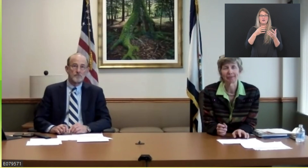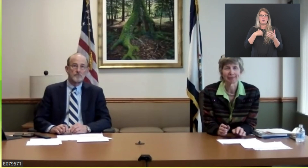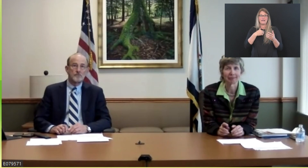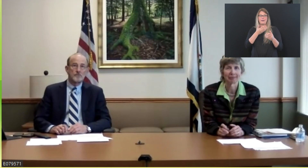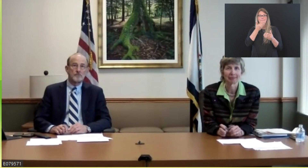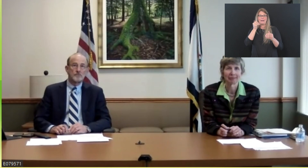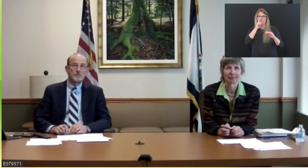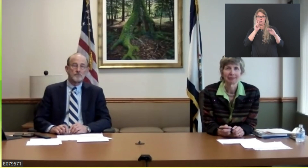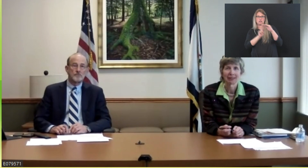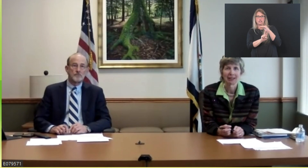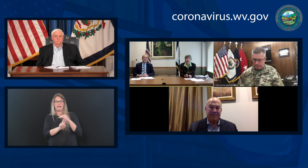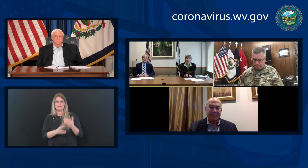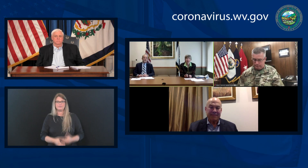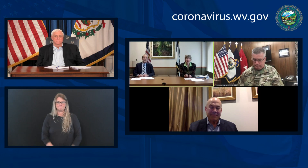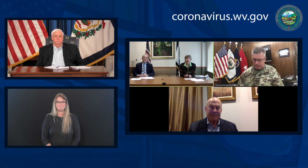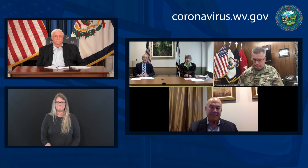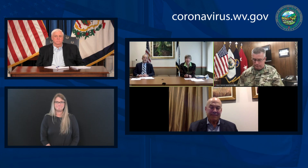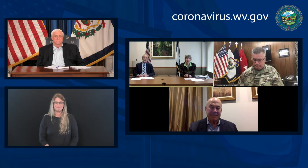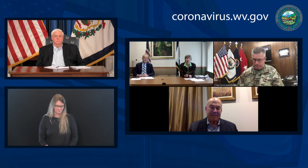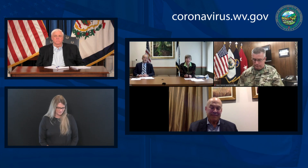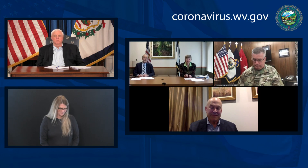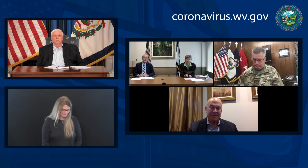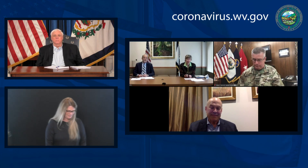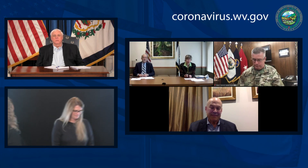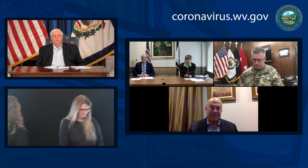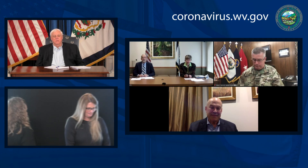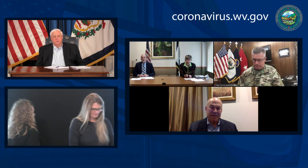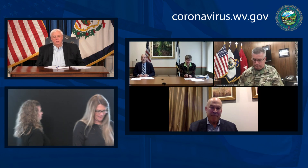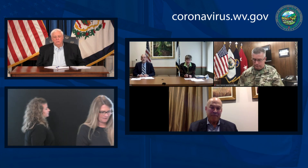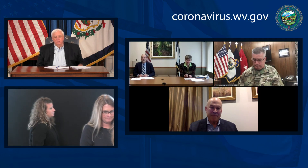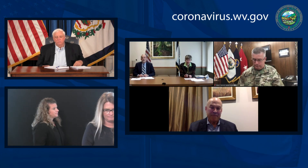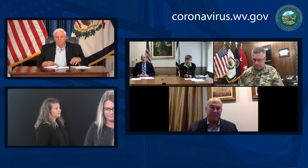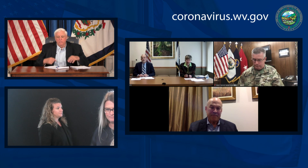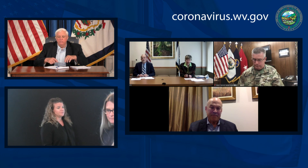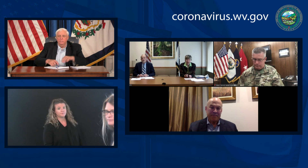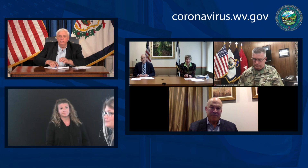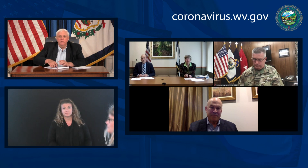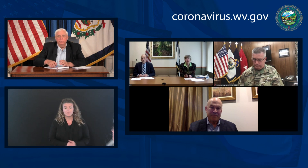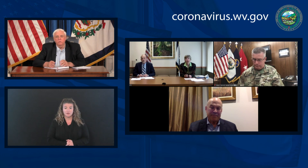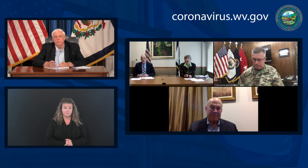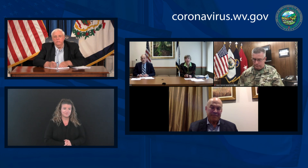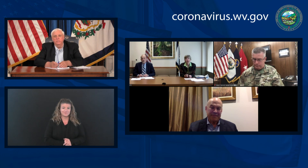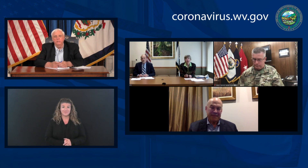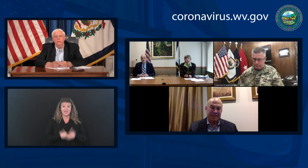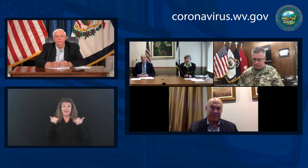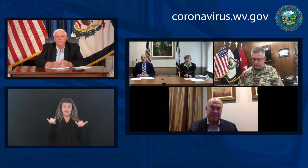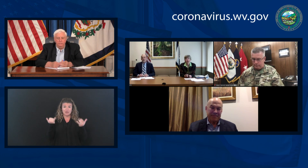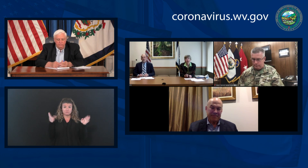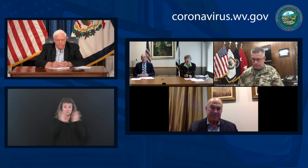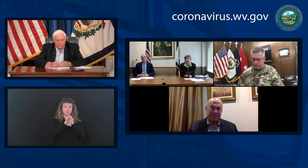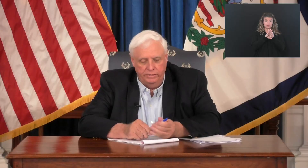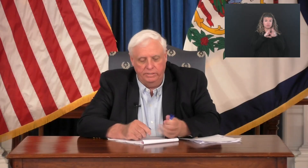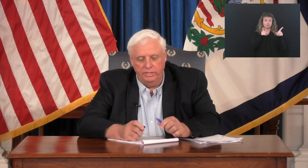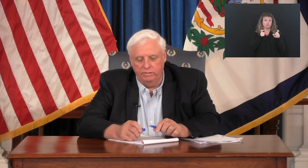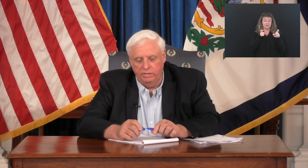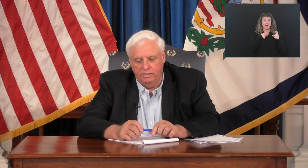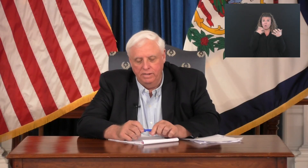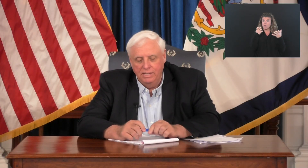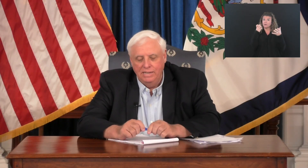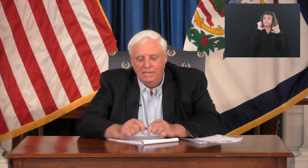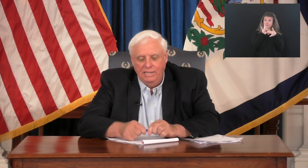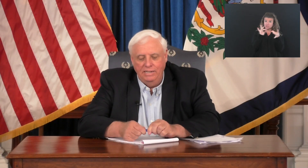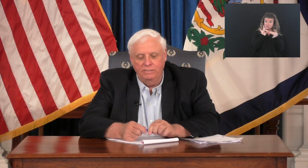that. Okay, thank you, Governor. I'll turn it back to you. Well, I'll just end real quickly and just say just this,